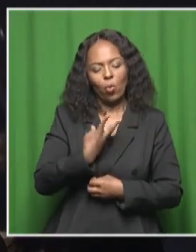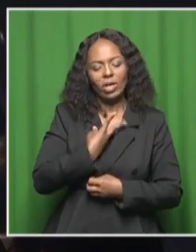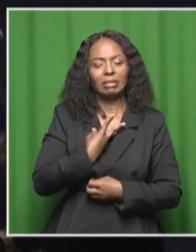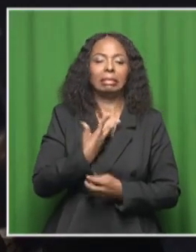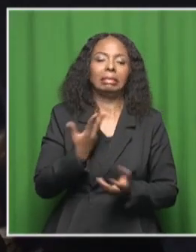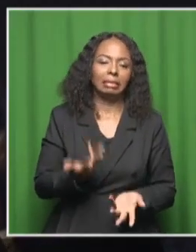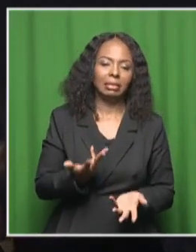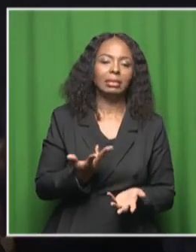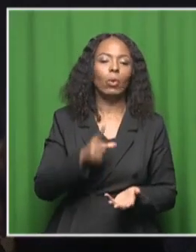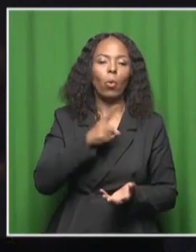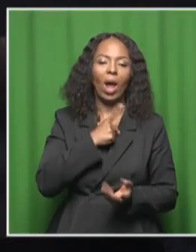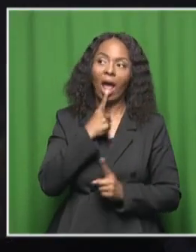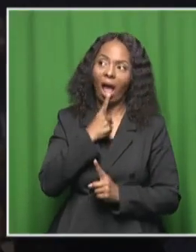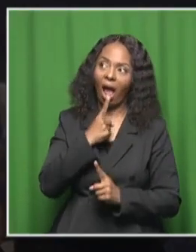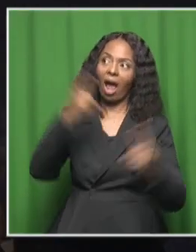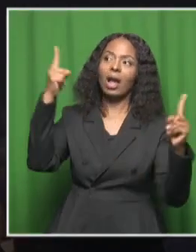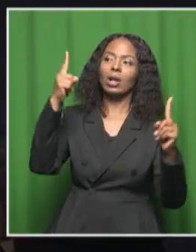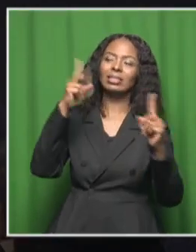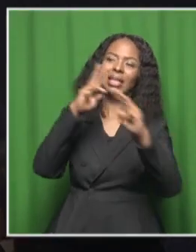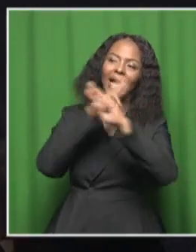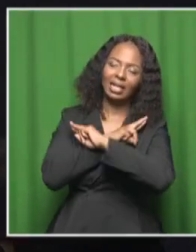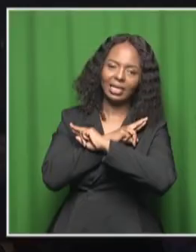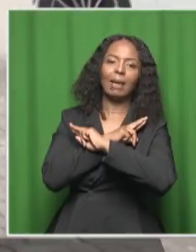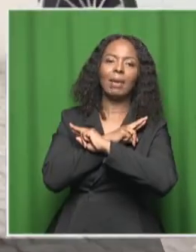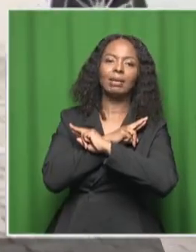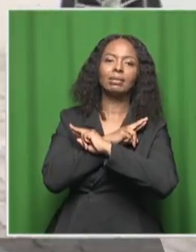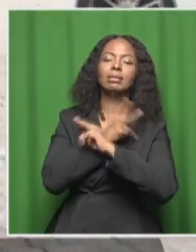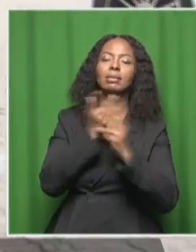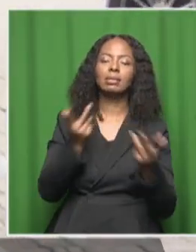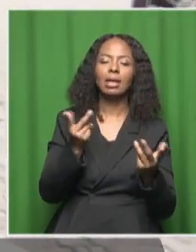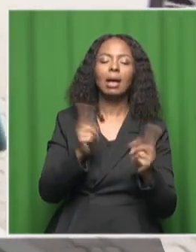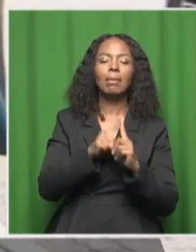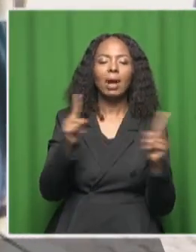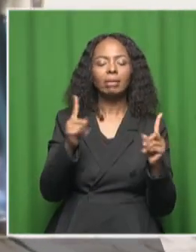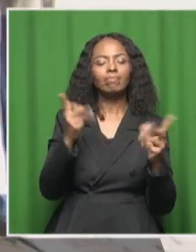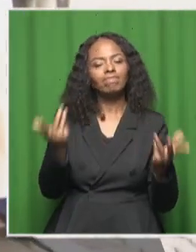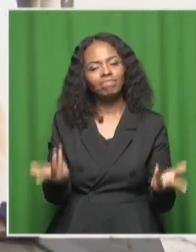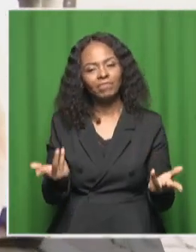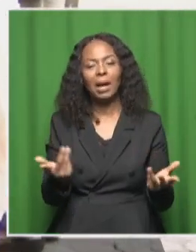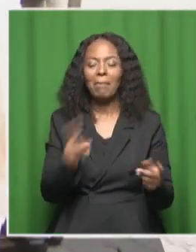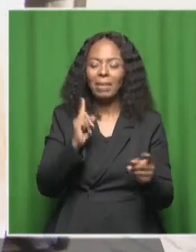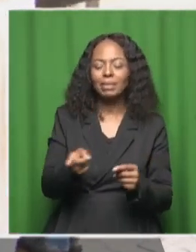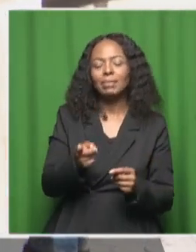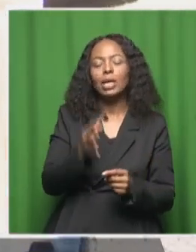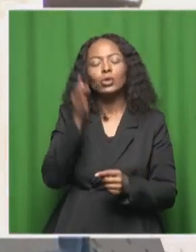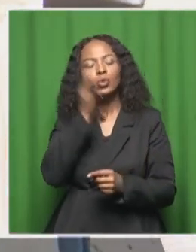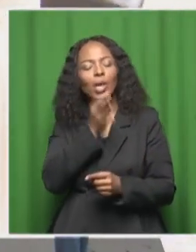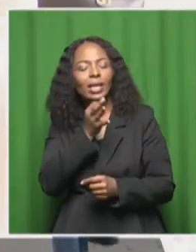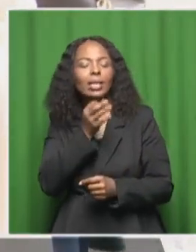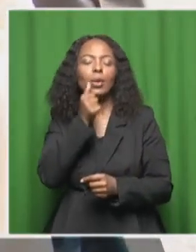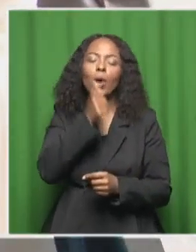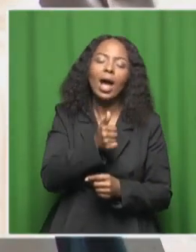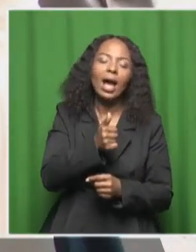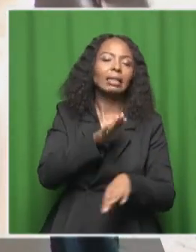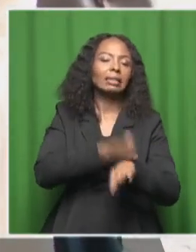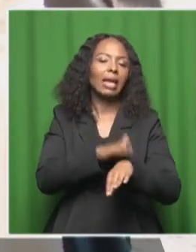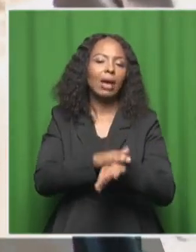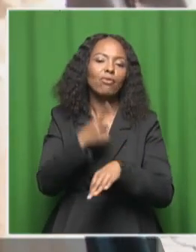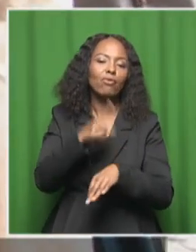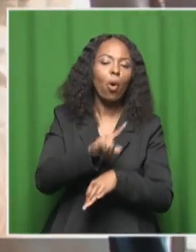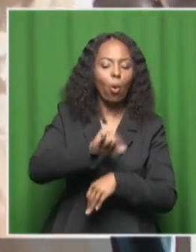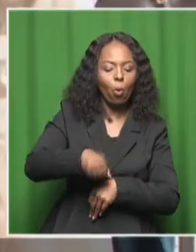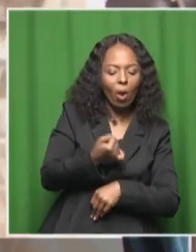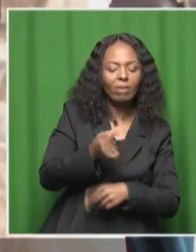announced his retirement, and certainly it must be a bittersweet moment for his wife and the daughters,